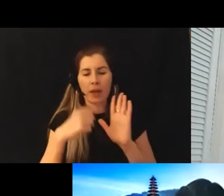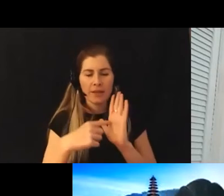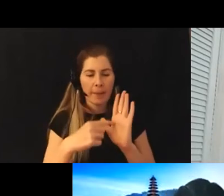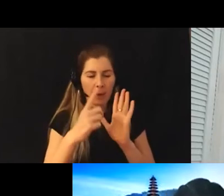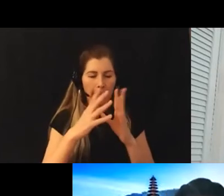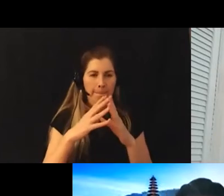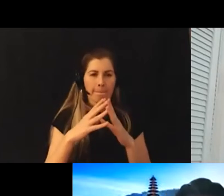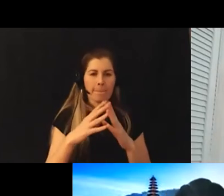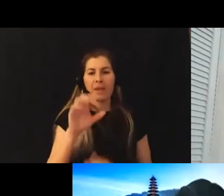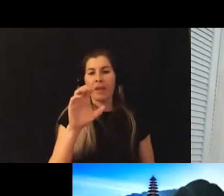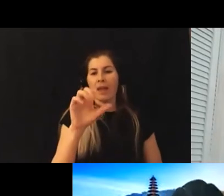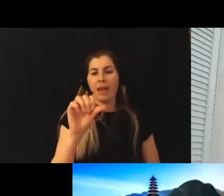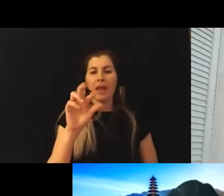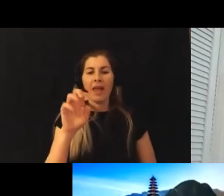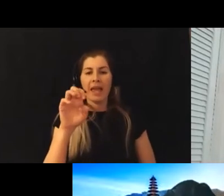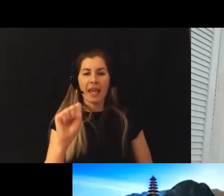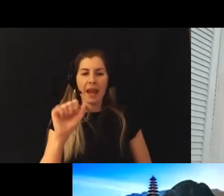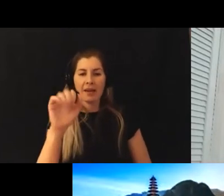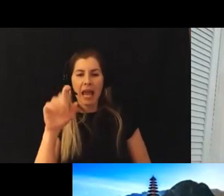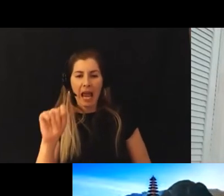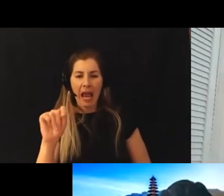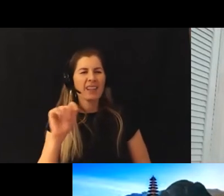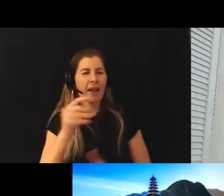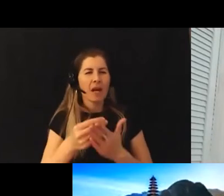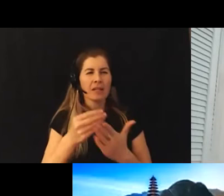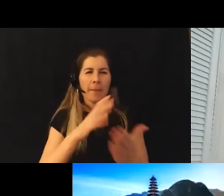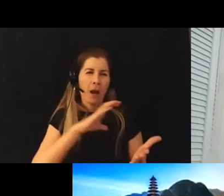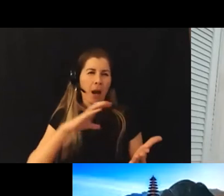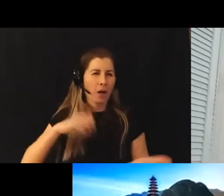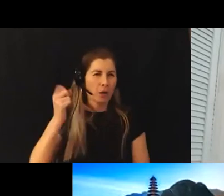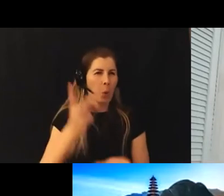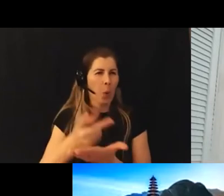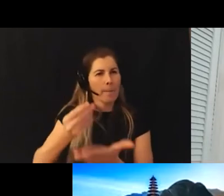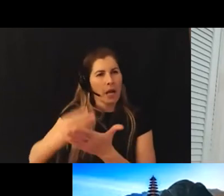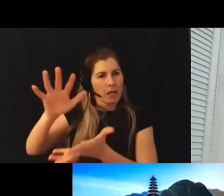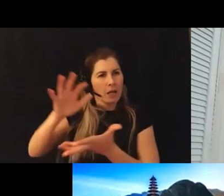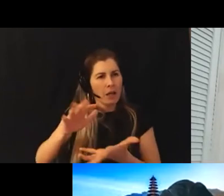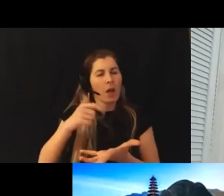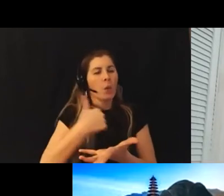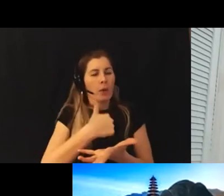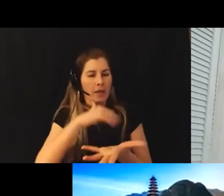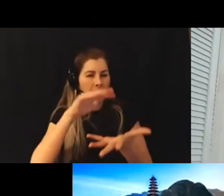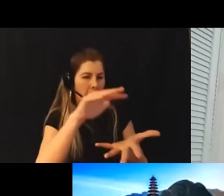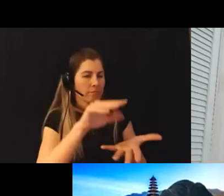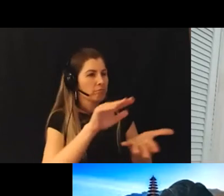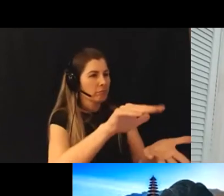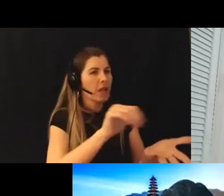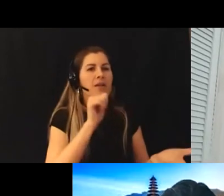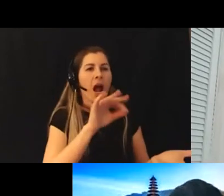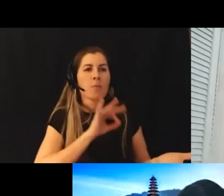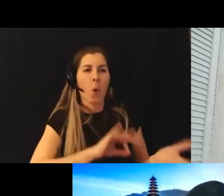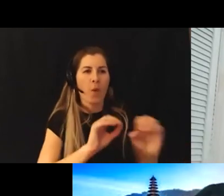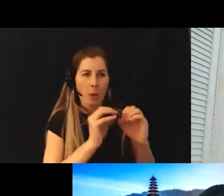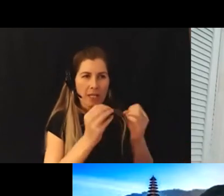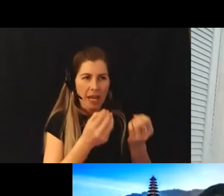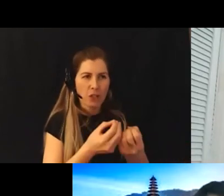our CARES Act funding, which Congress appropriated funding for us to award to nonprofit organizations